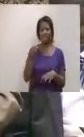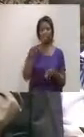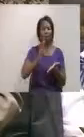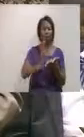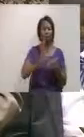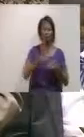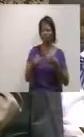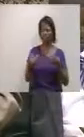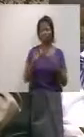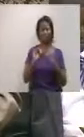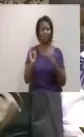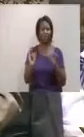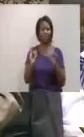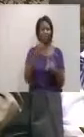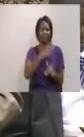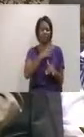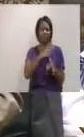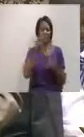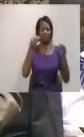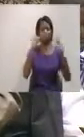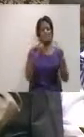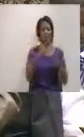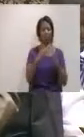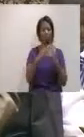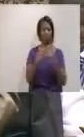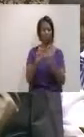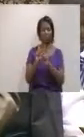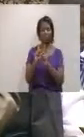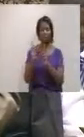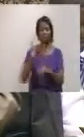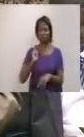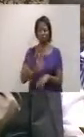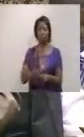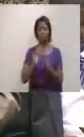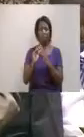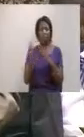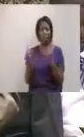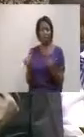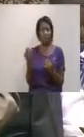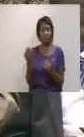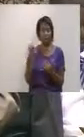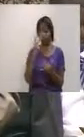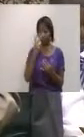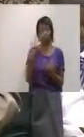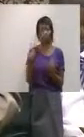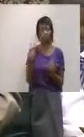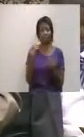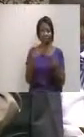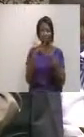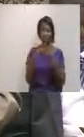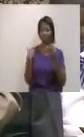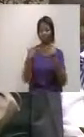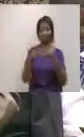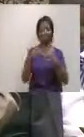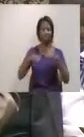renovating ministers' homes and even presidents' homes in Kandla are some of the issues the department is gripping with.